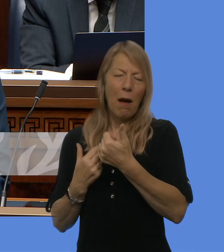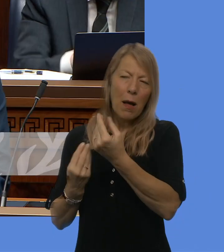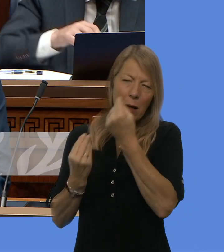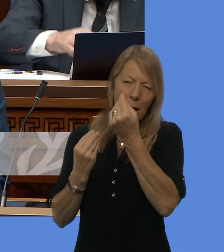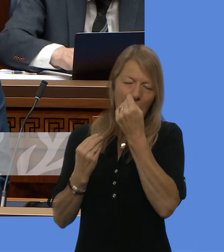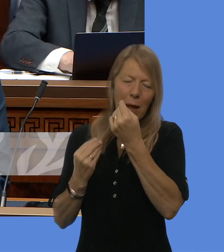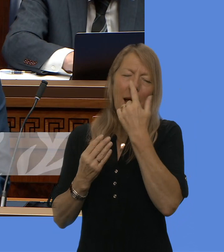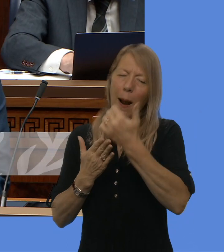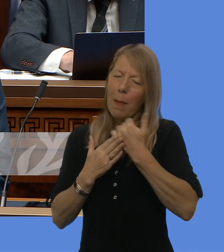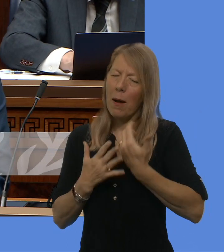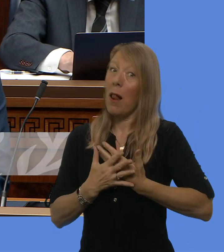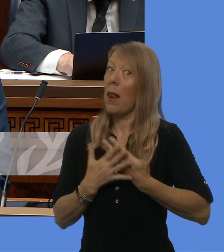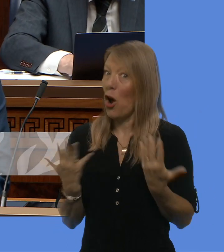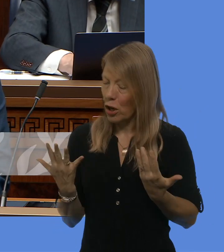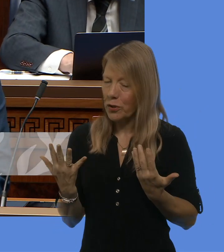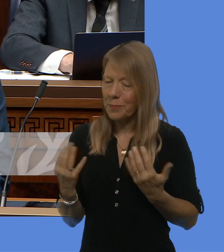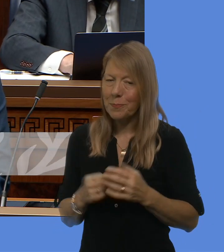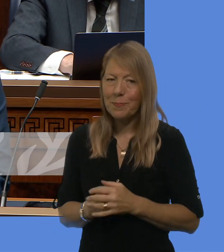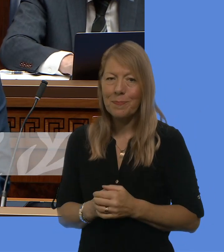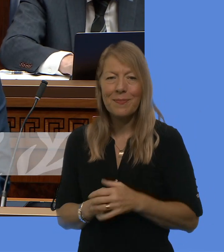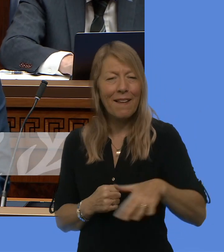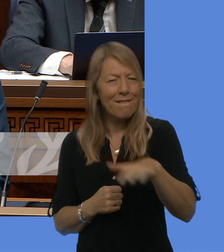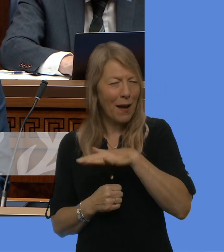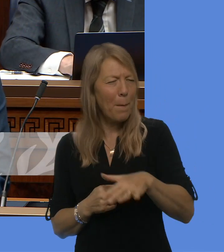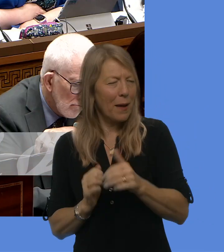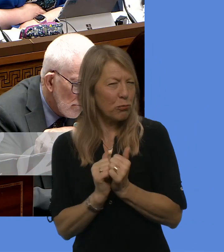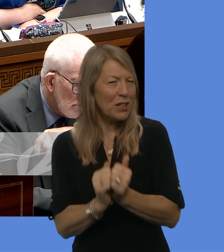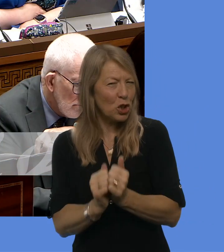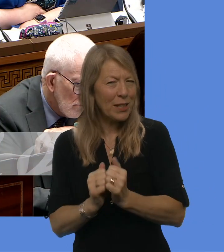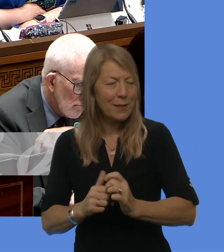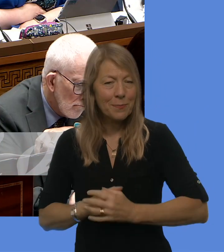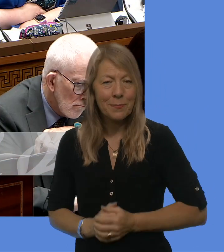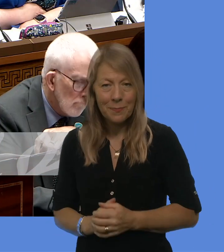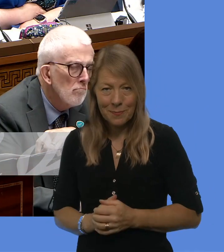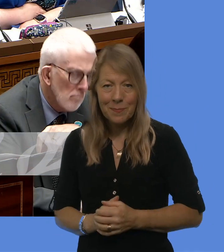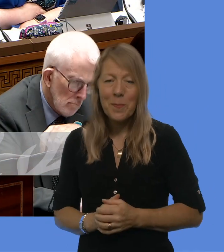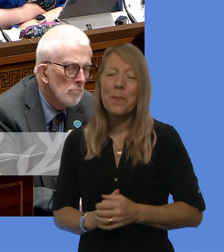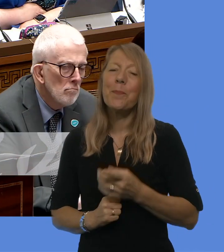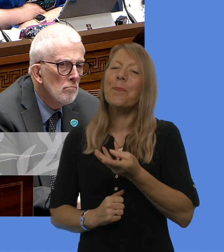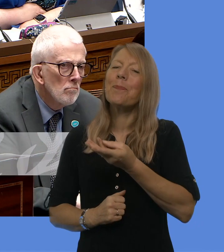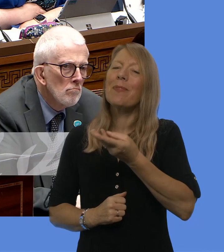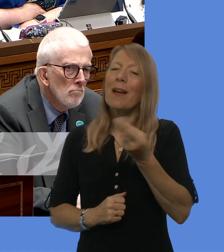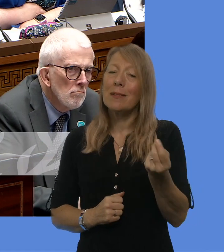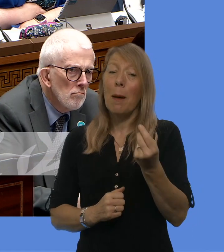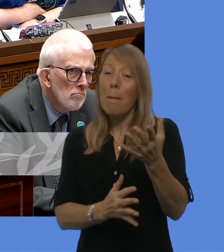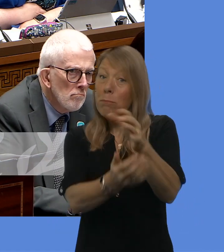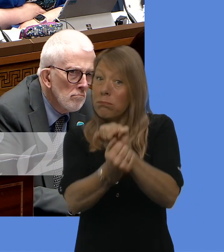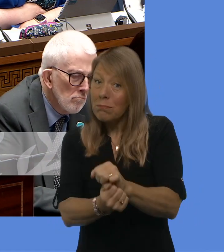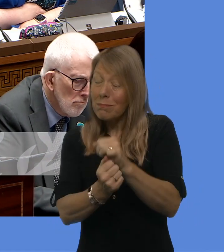families. Also recognising that some of our prisoners also now arrive with quite complex needs, often with